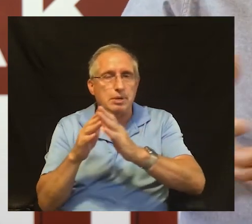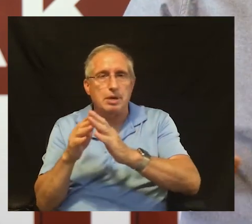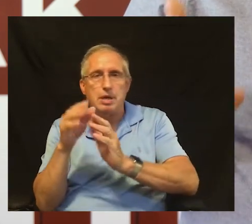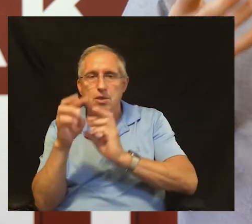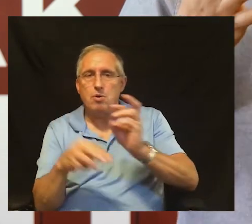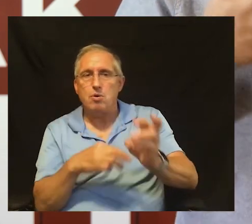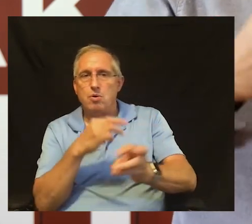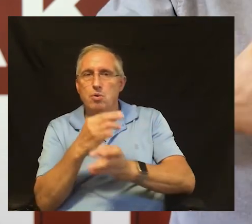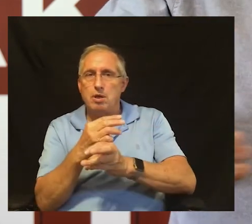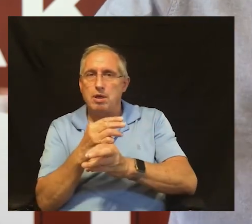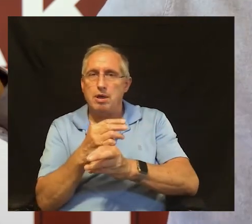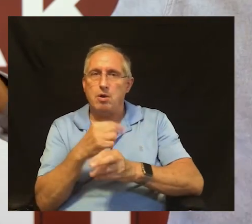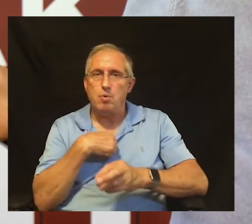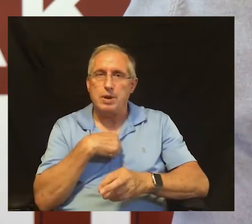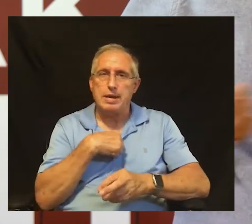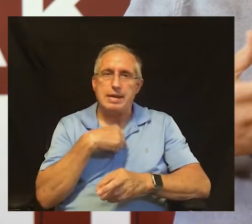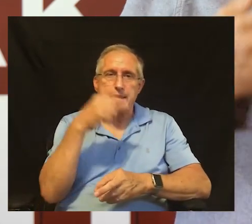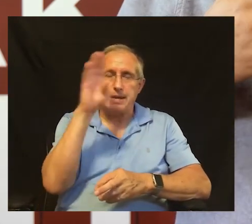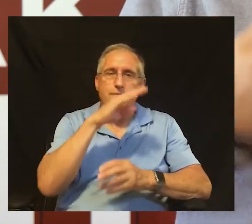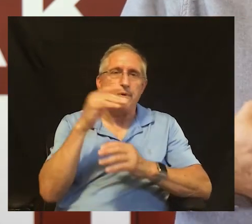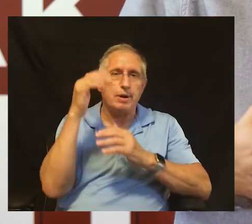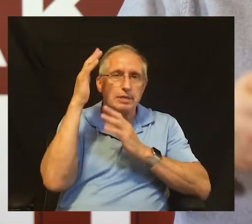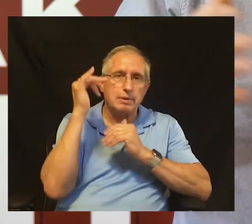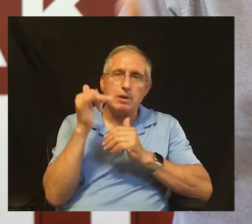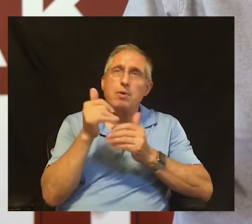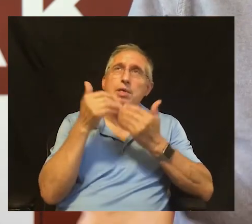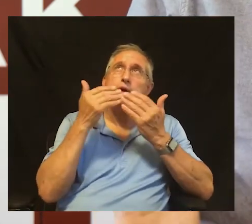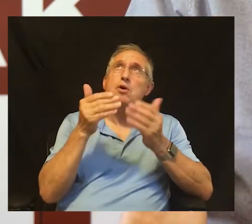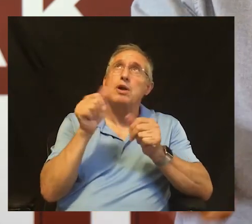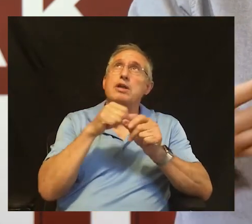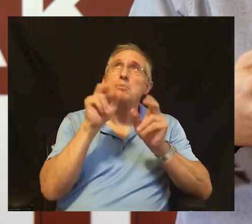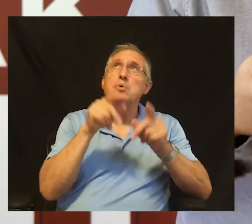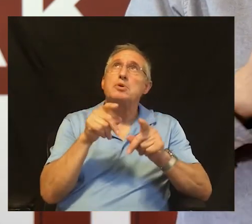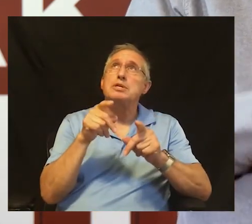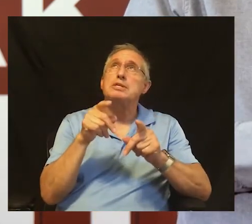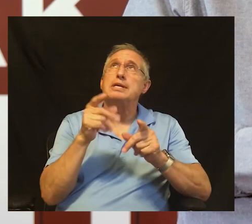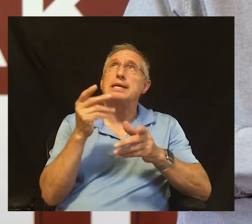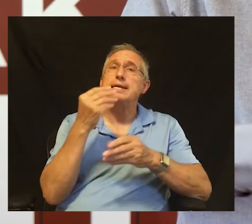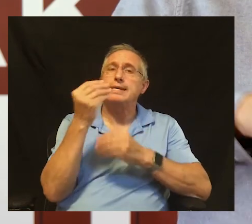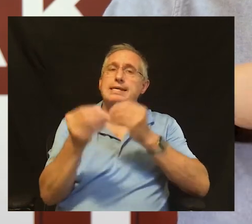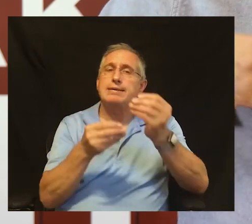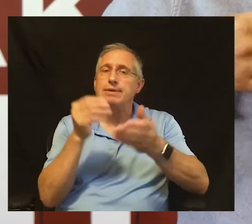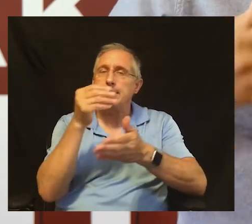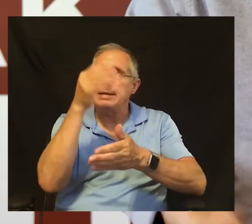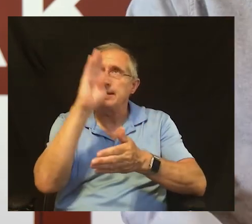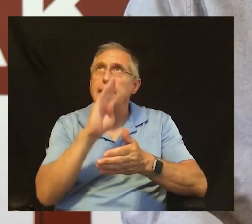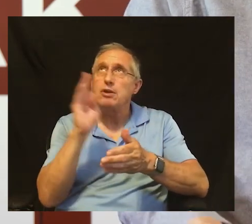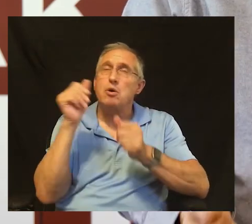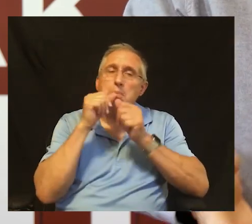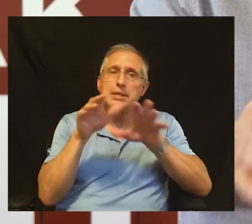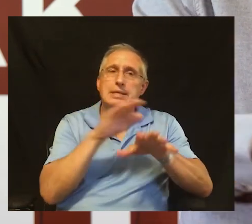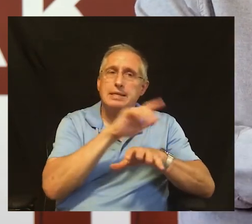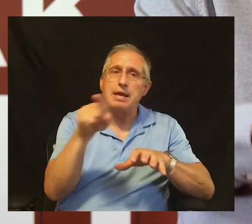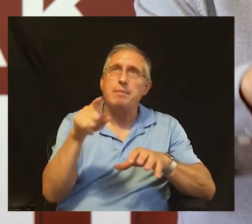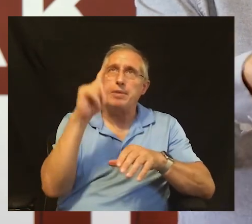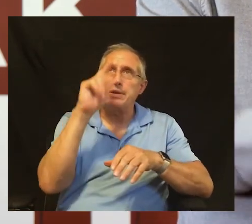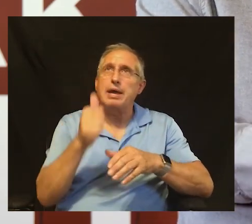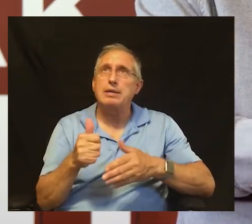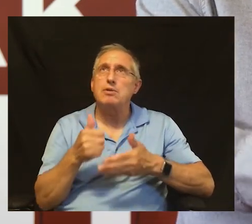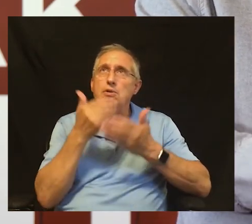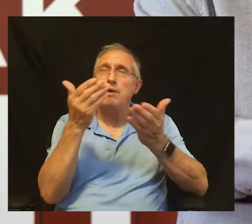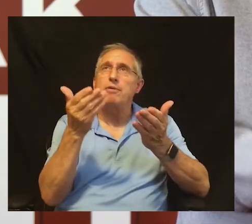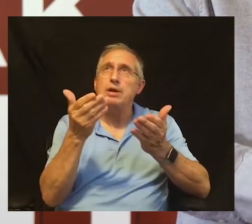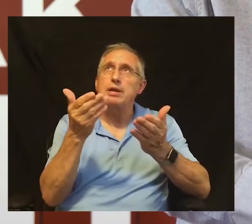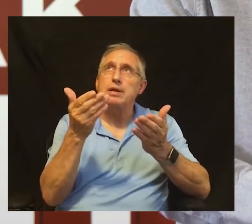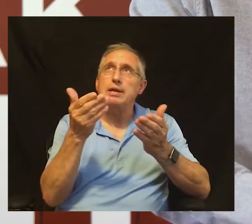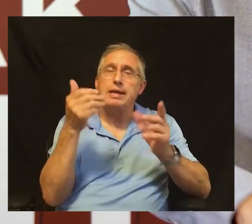ways in the community and around us that we never expected, we never imagined. God, we thank you that each and every person, as they are giving, God, you're blessing them, you're blessing